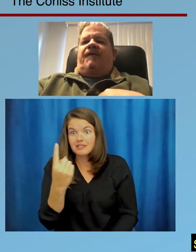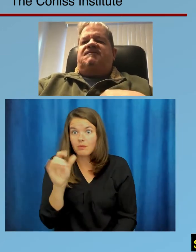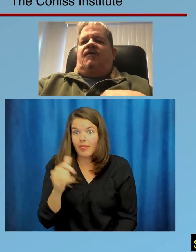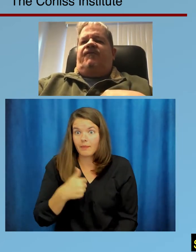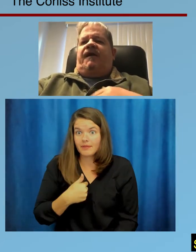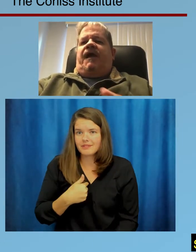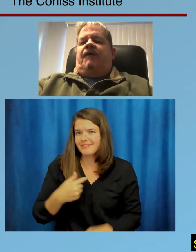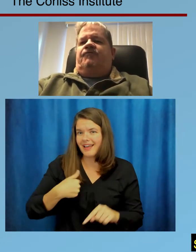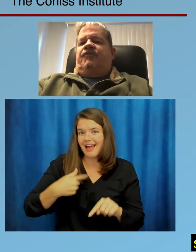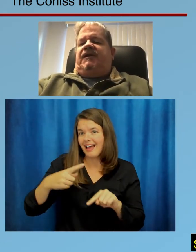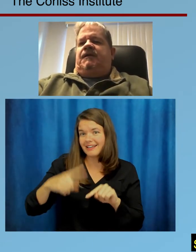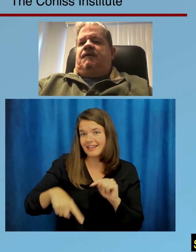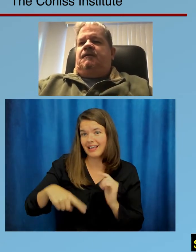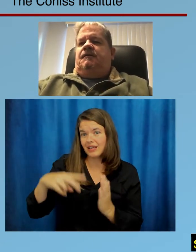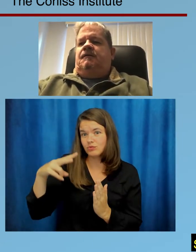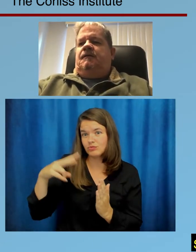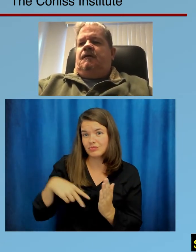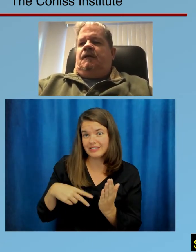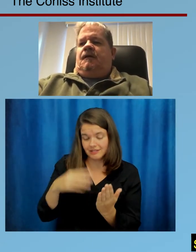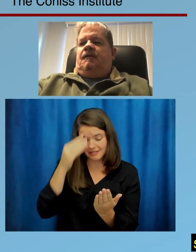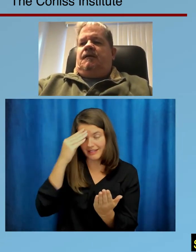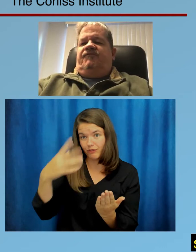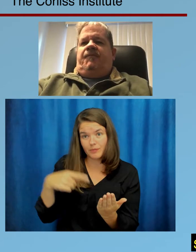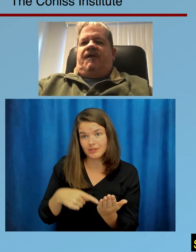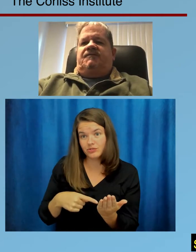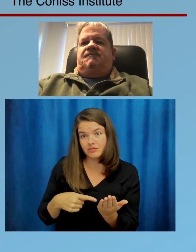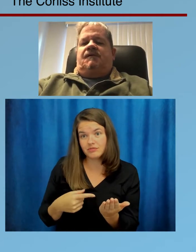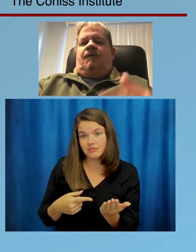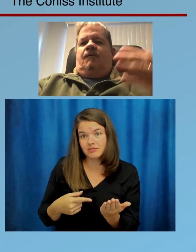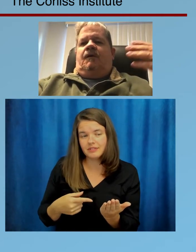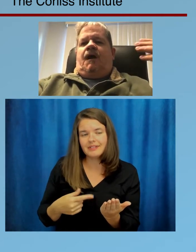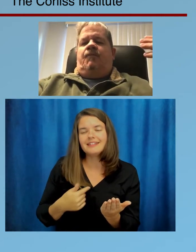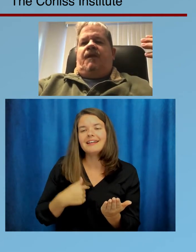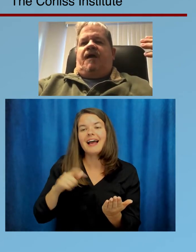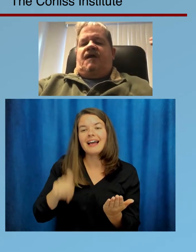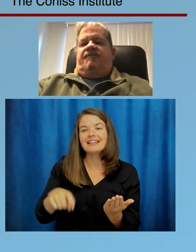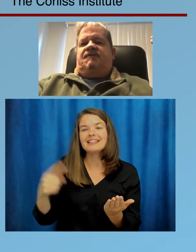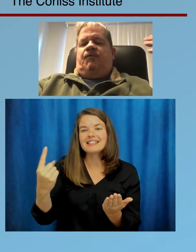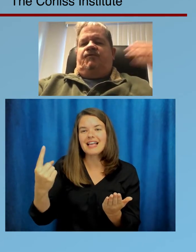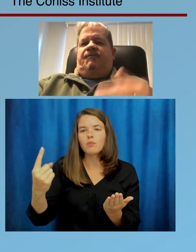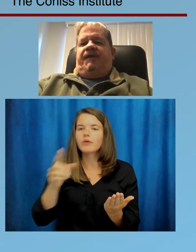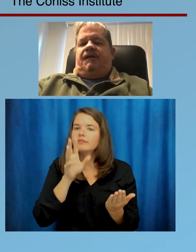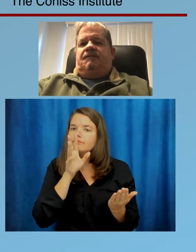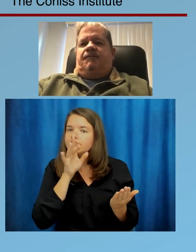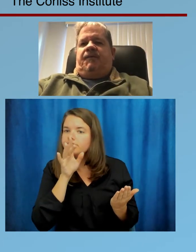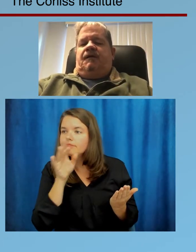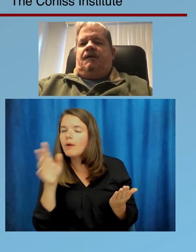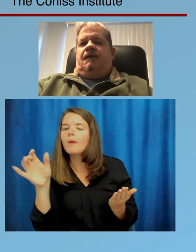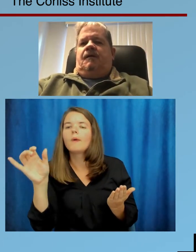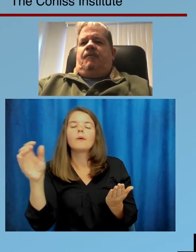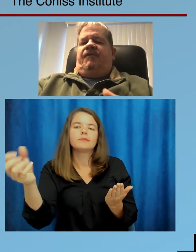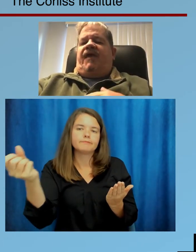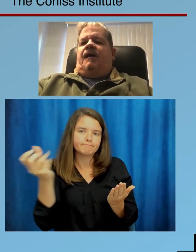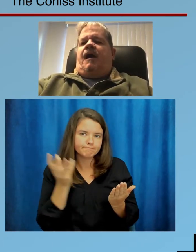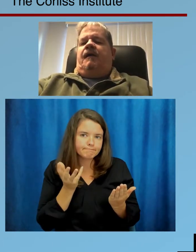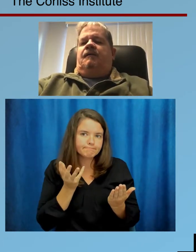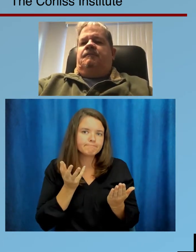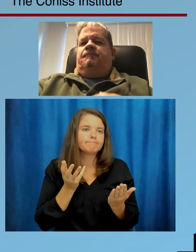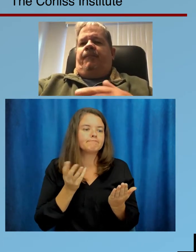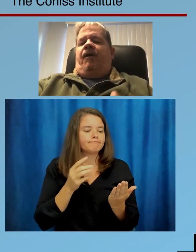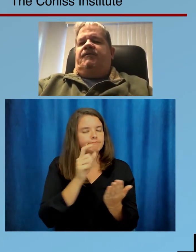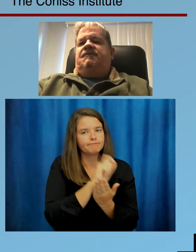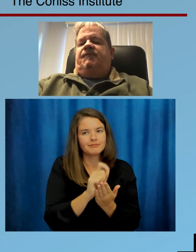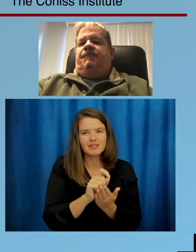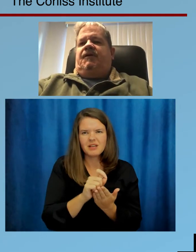Someone like myself, I can't read the information, so I would have to have someone repeat it to me. But that kind